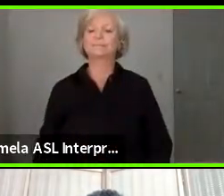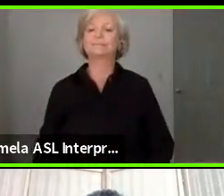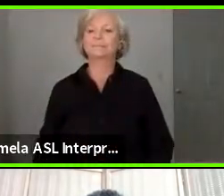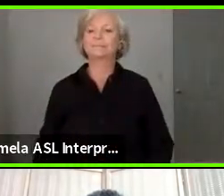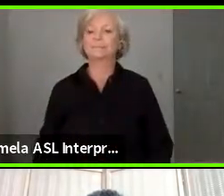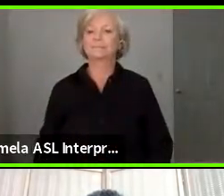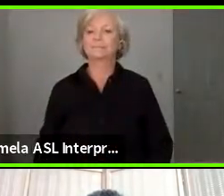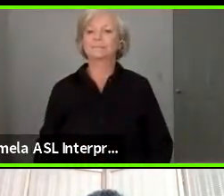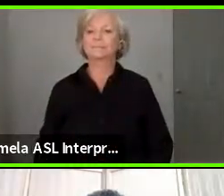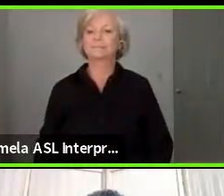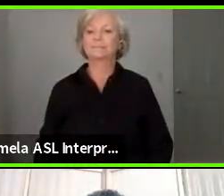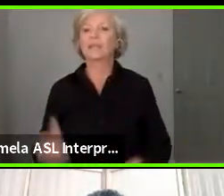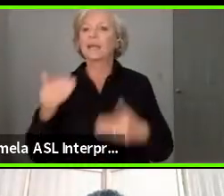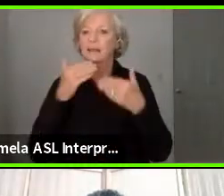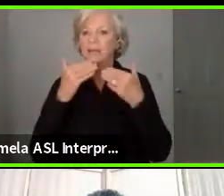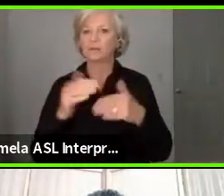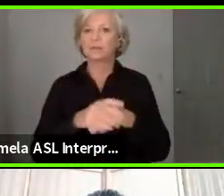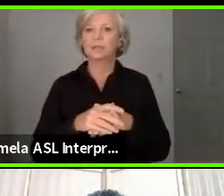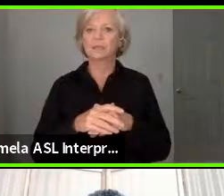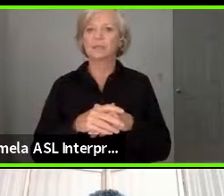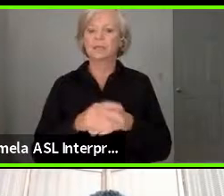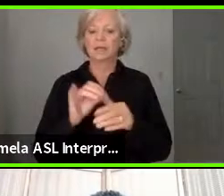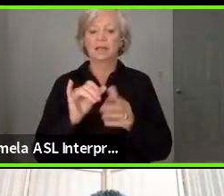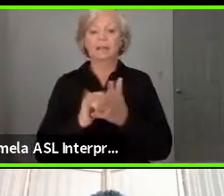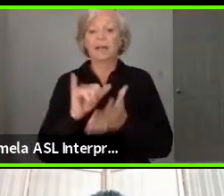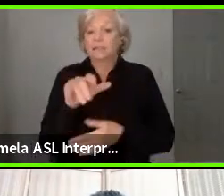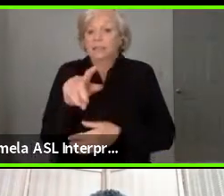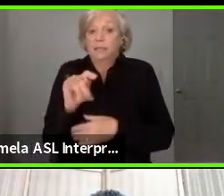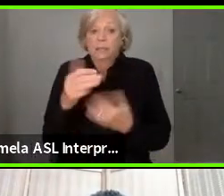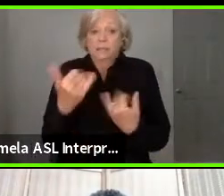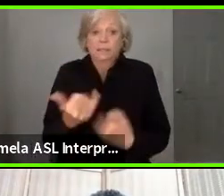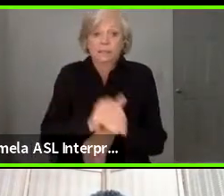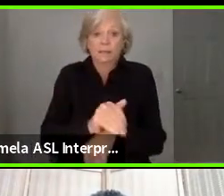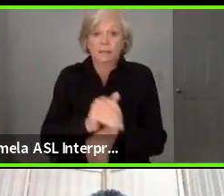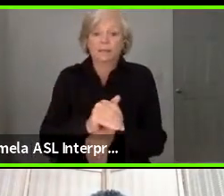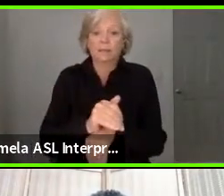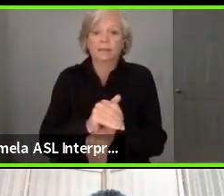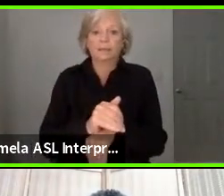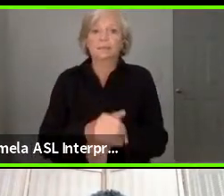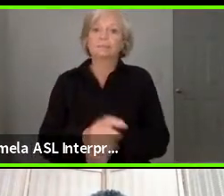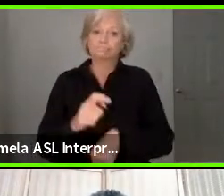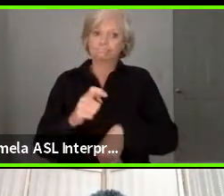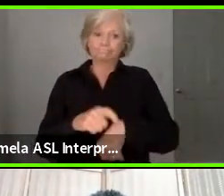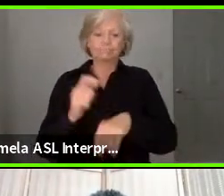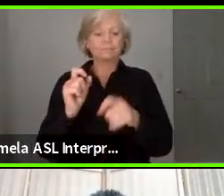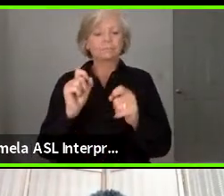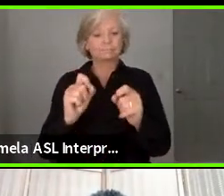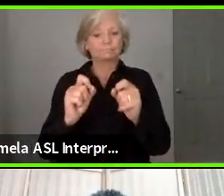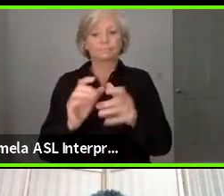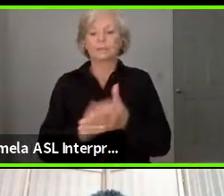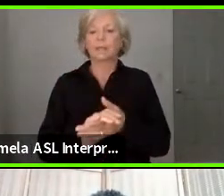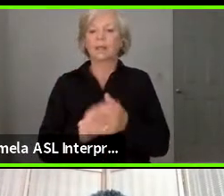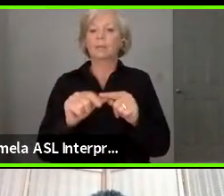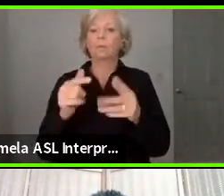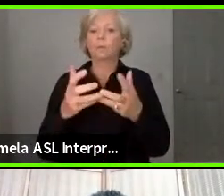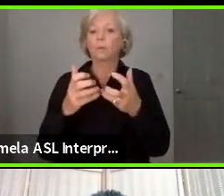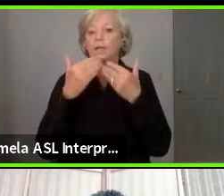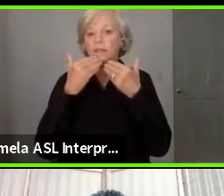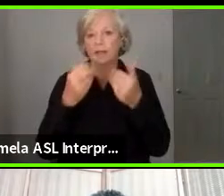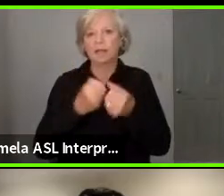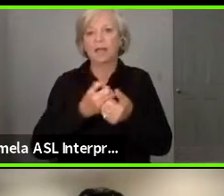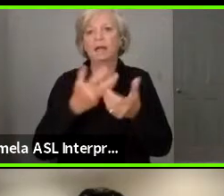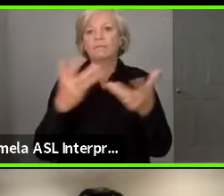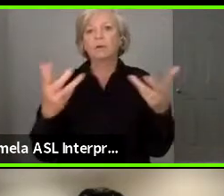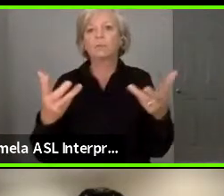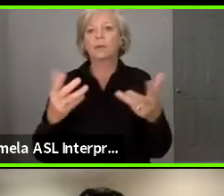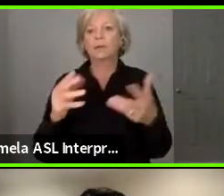Cool, thank you. I think that's it for the evening. We're right at the top of the hour. I want to thank everybody on behalf of Nestor and Kimmy